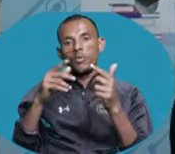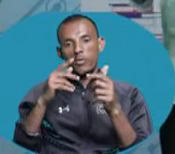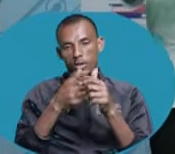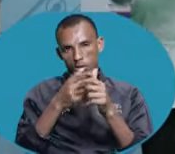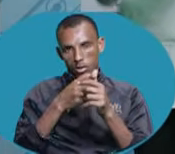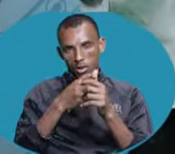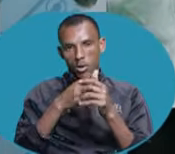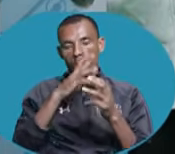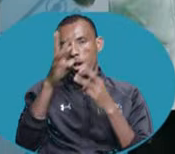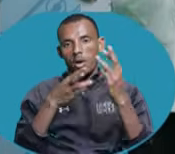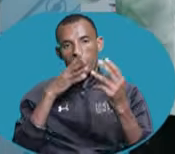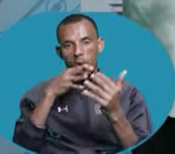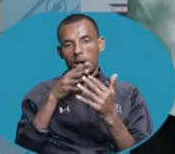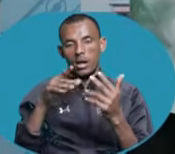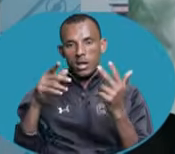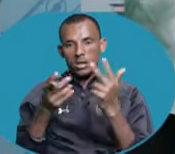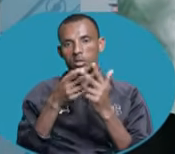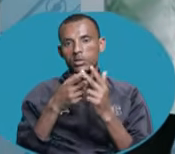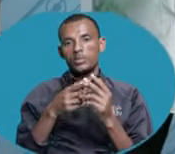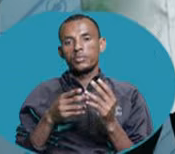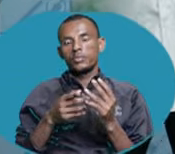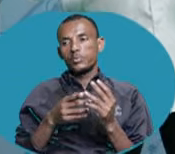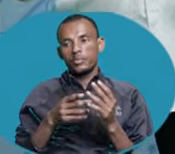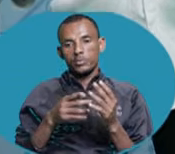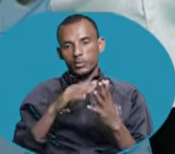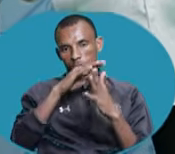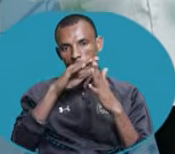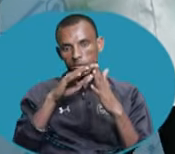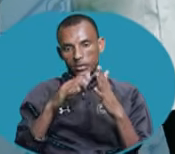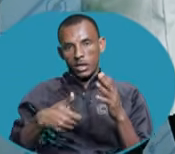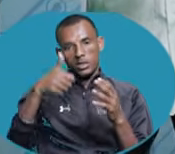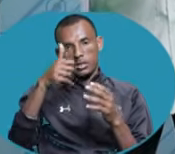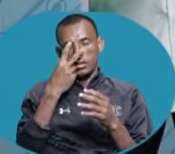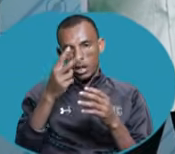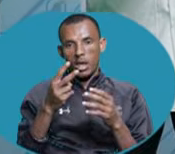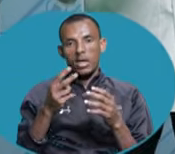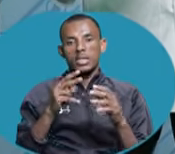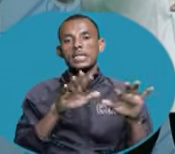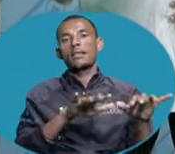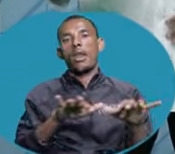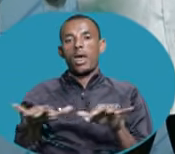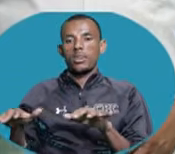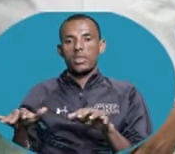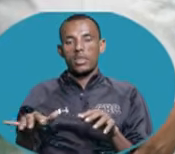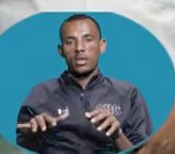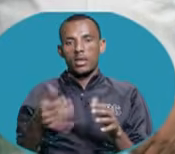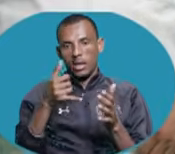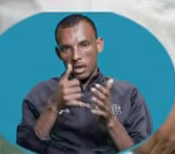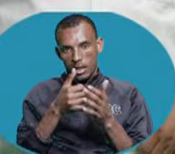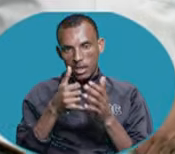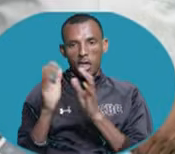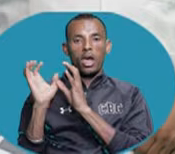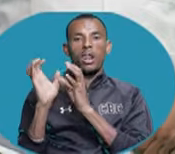Secretariat, it carry regular work running UN. There is a secretariat that consists of General Assembly and his staff.